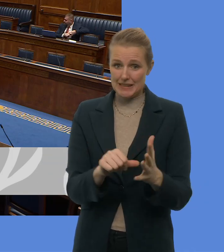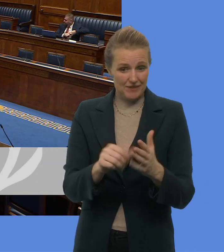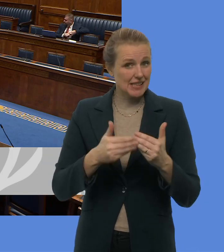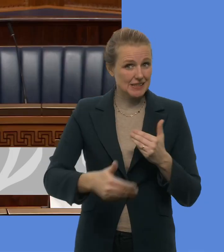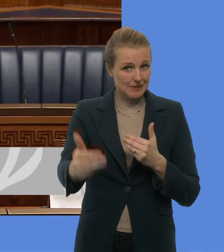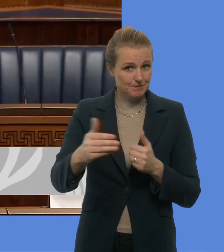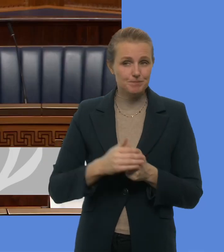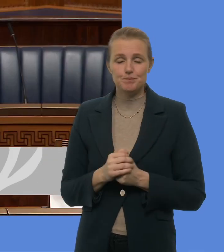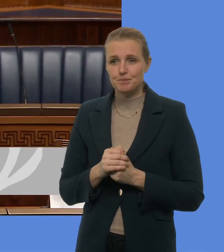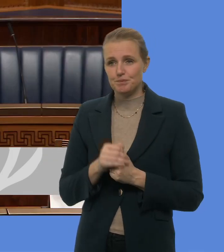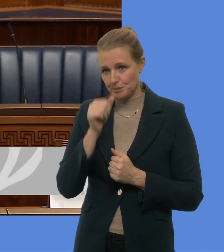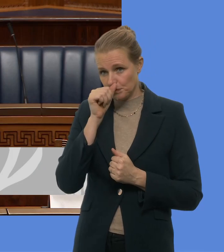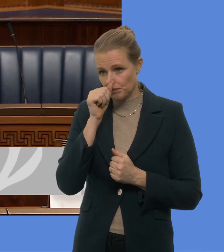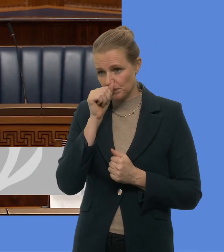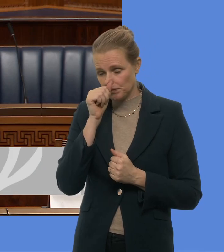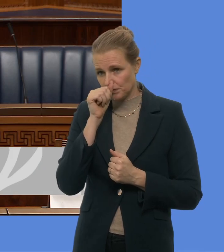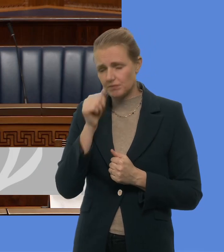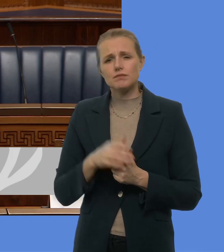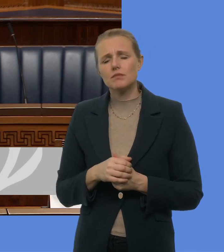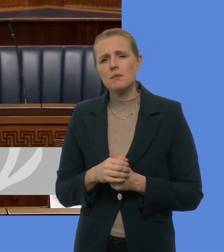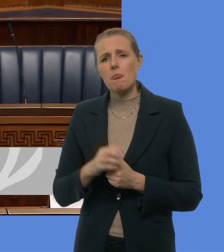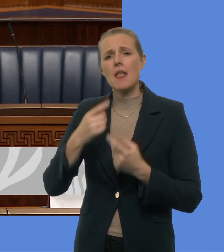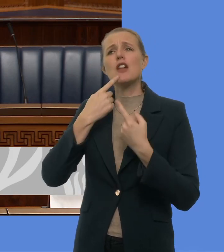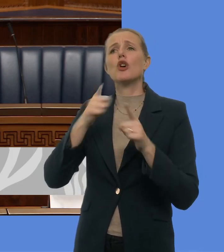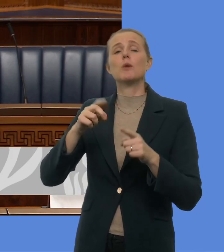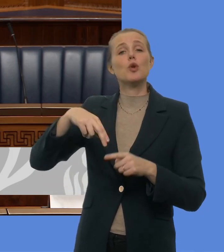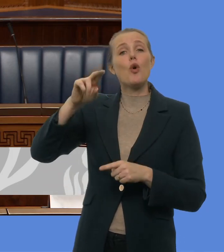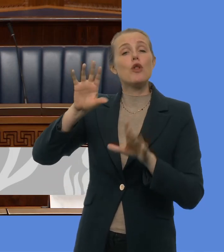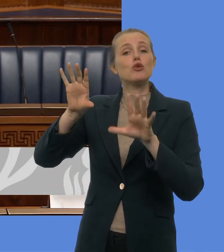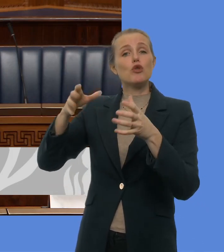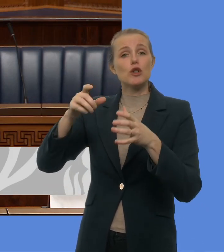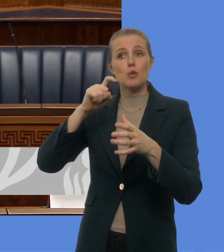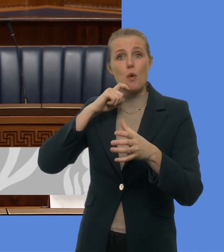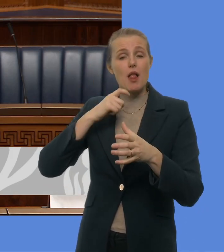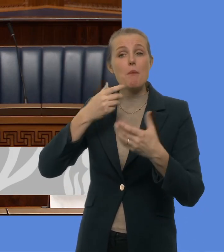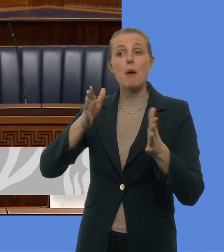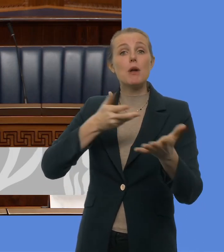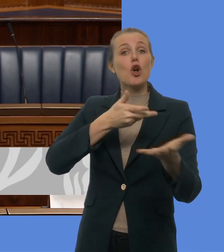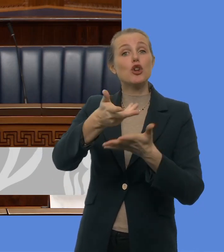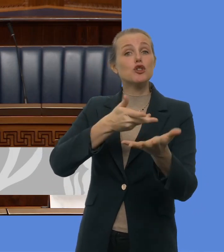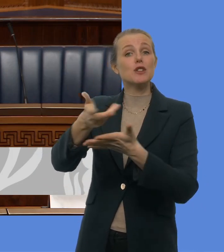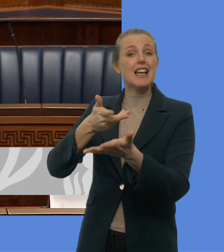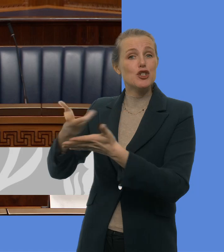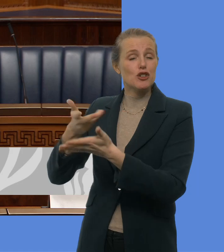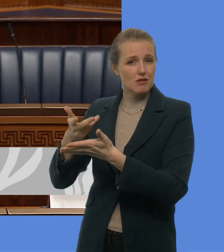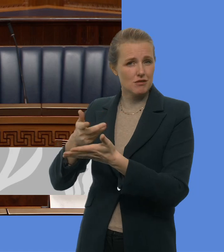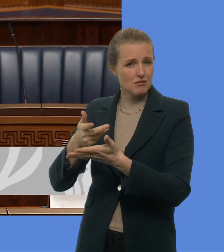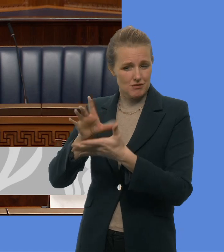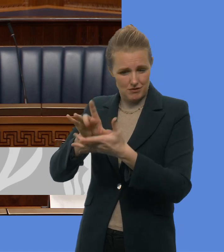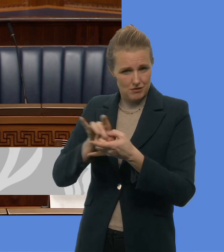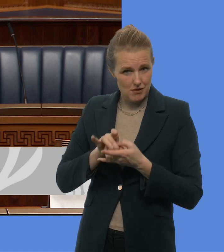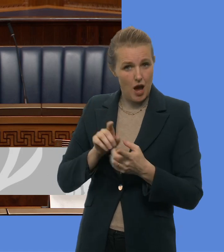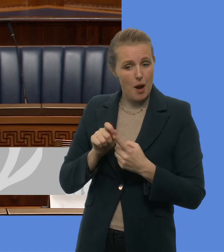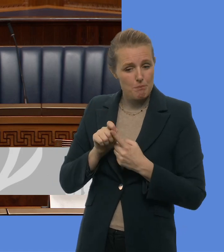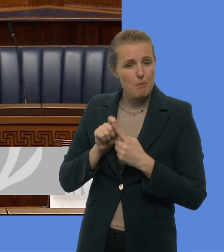his assessment of the announcement that the Northern Trust is to go out to public consultation on the proposal for the use